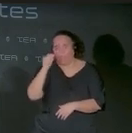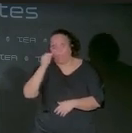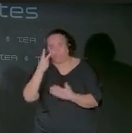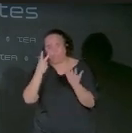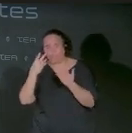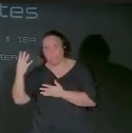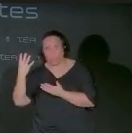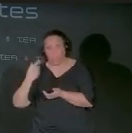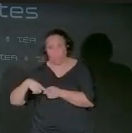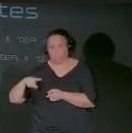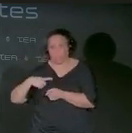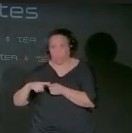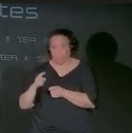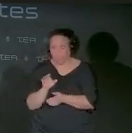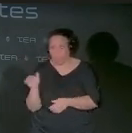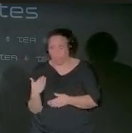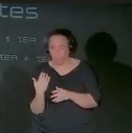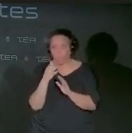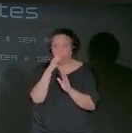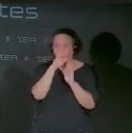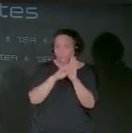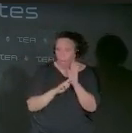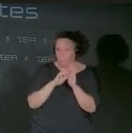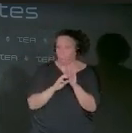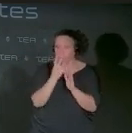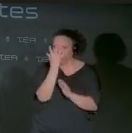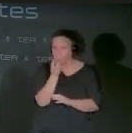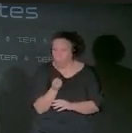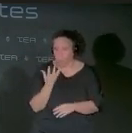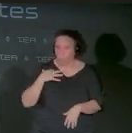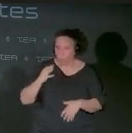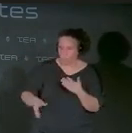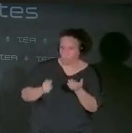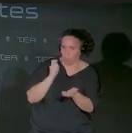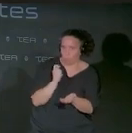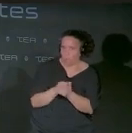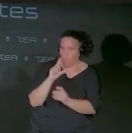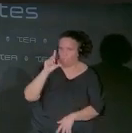in my opinion, would be pretty good because that would mean the end of the app stores.